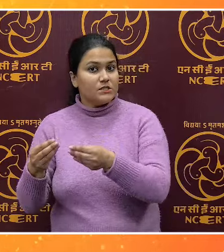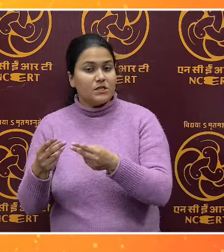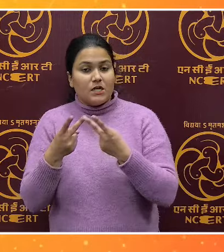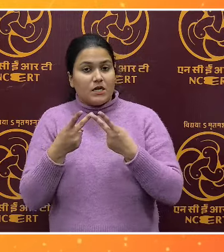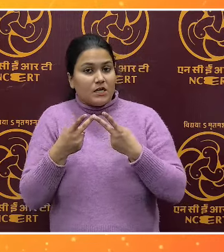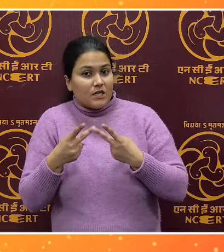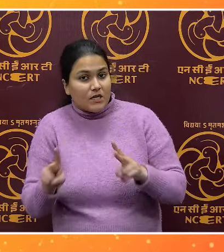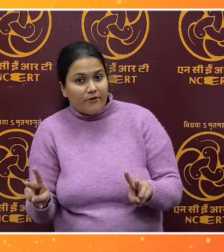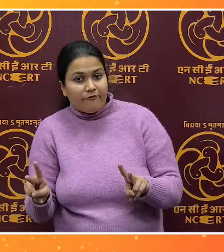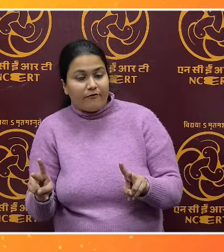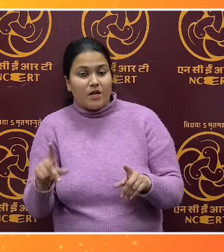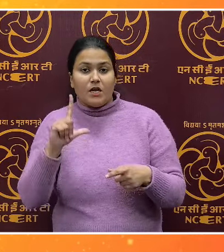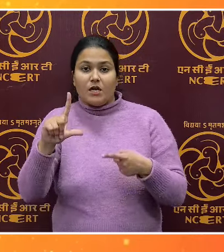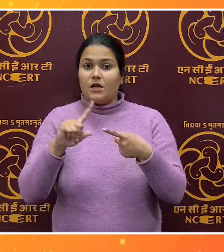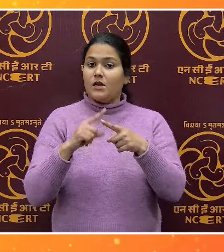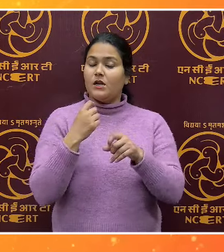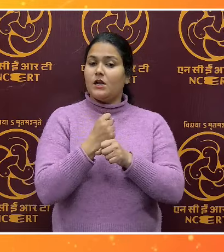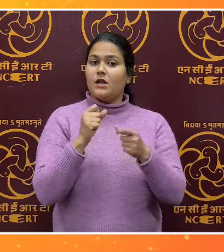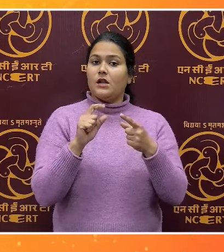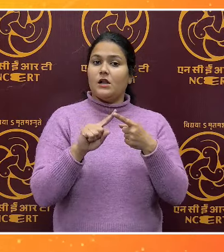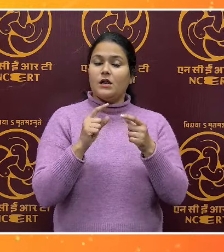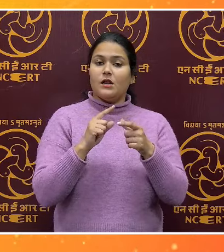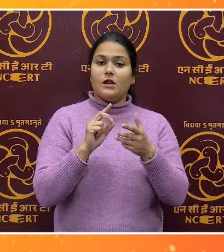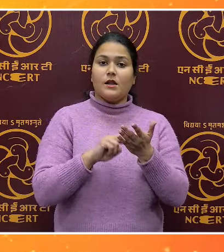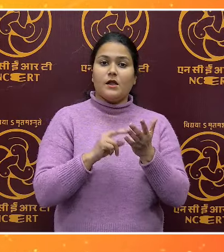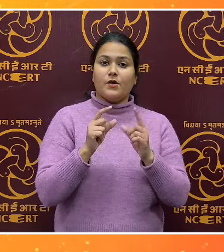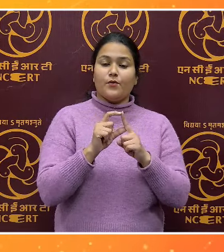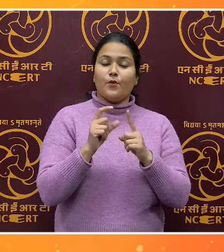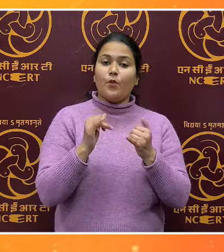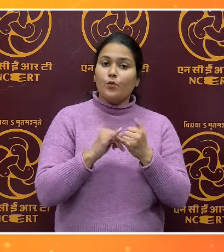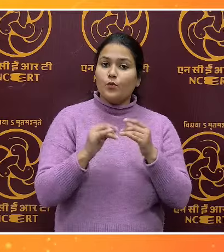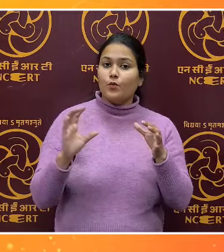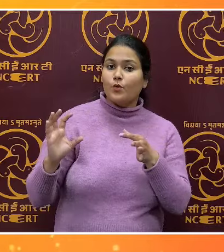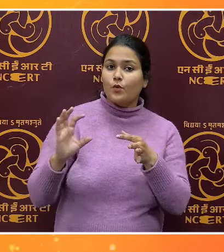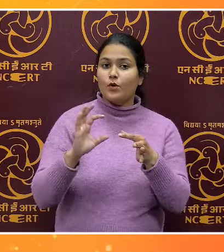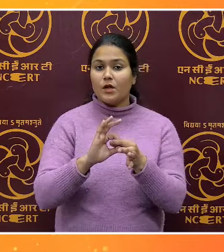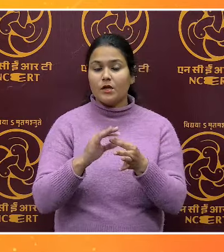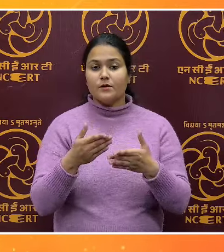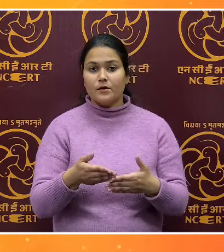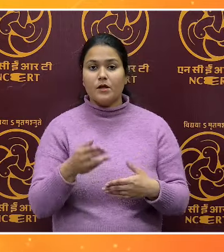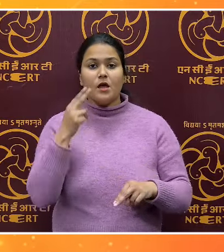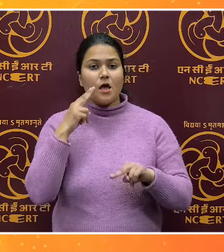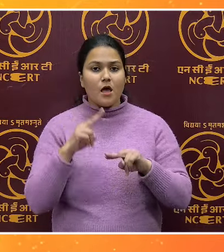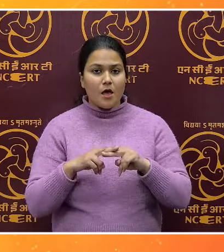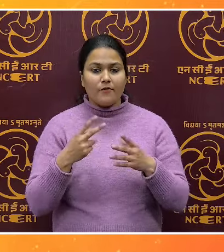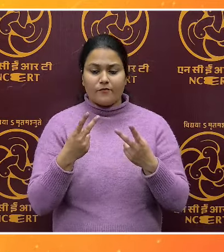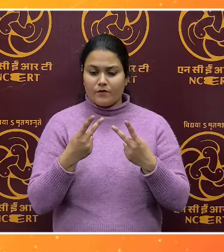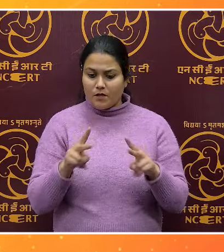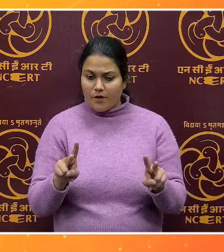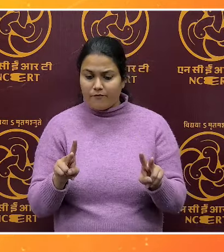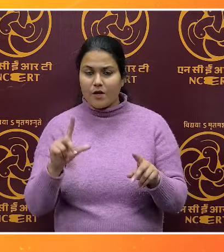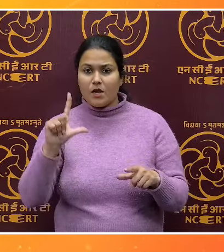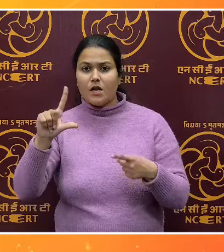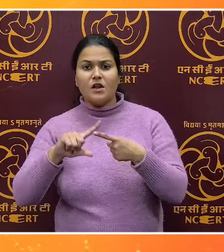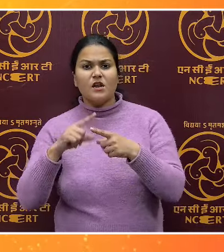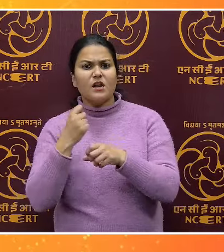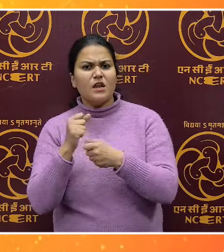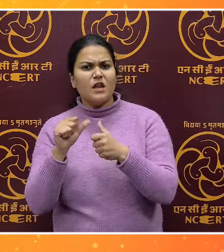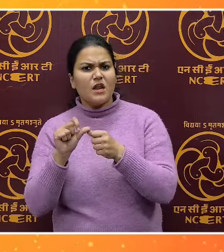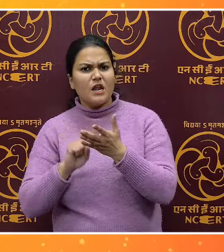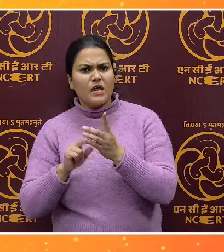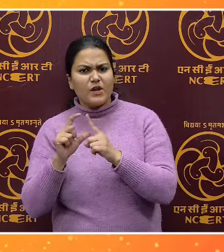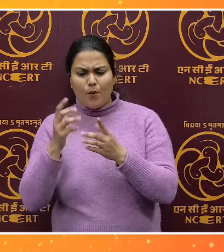different ligand will be there in coordination sphere. If the different ligands are there in coordination